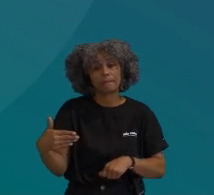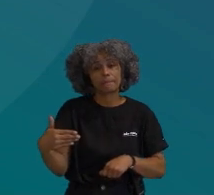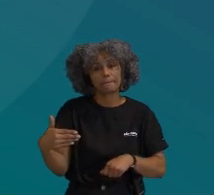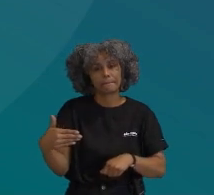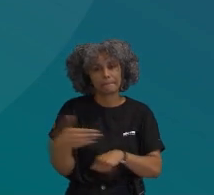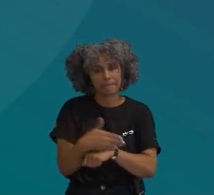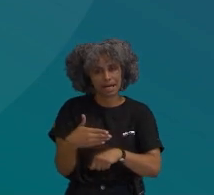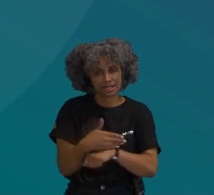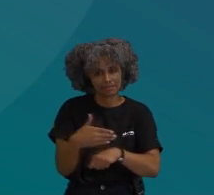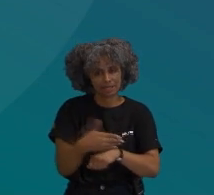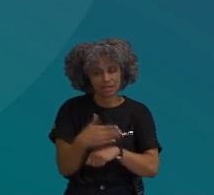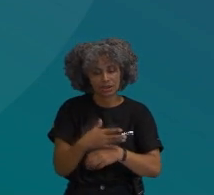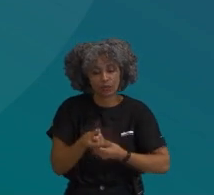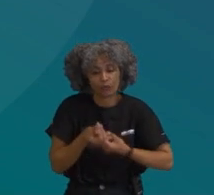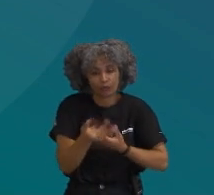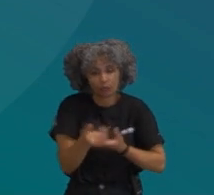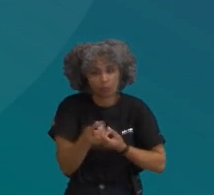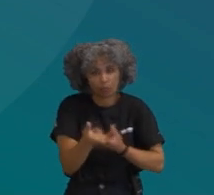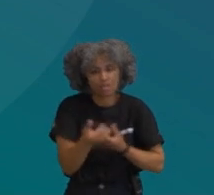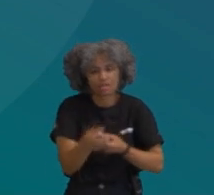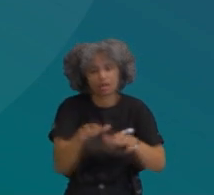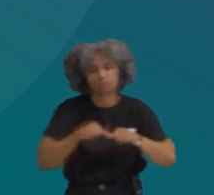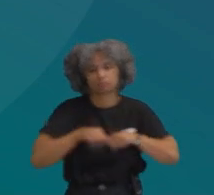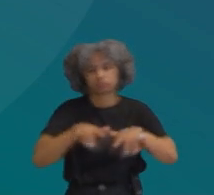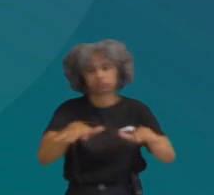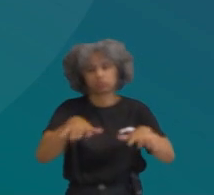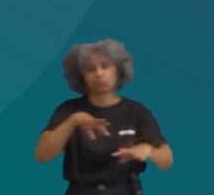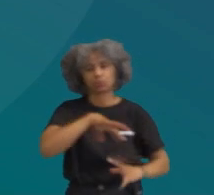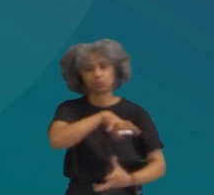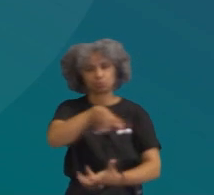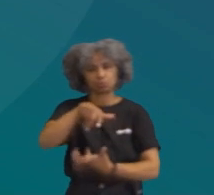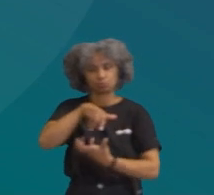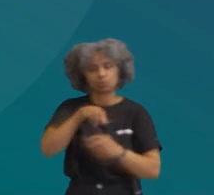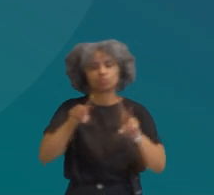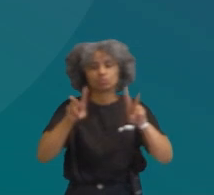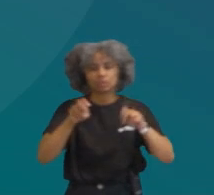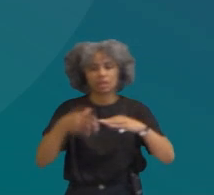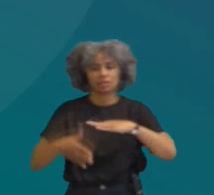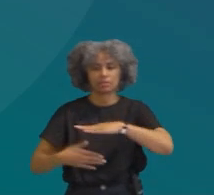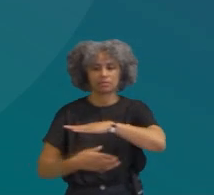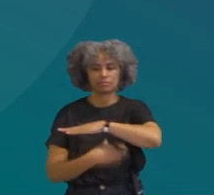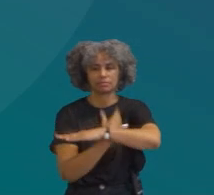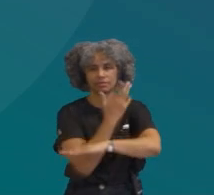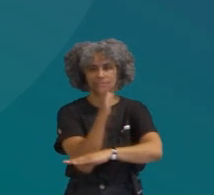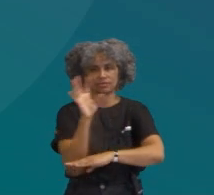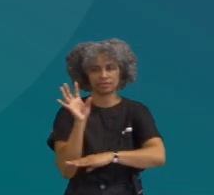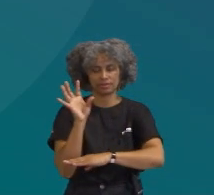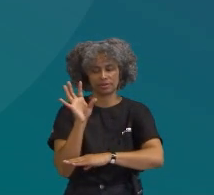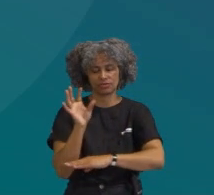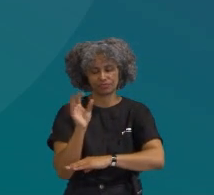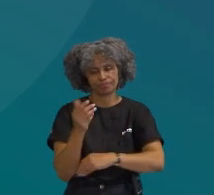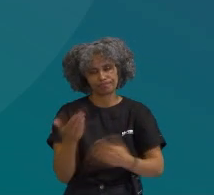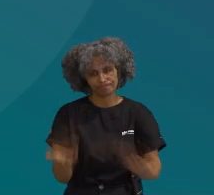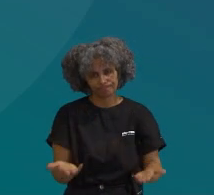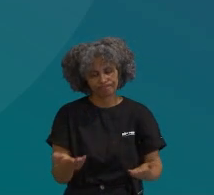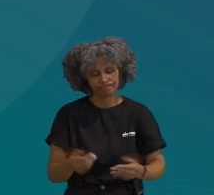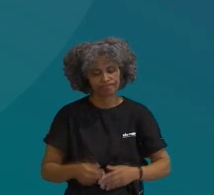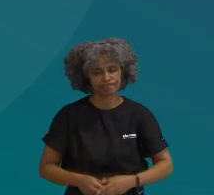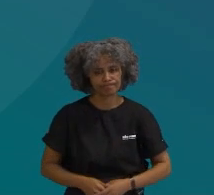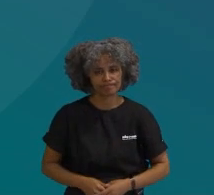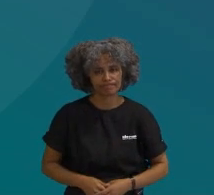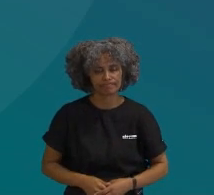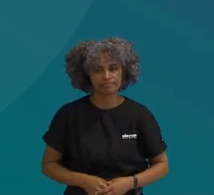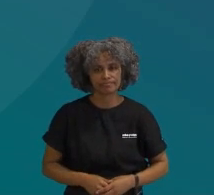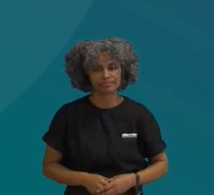shared with the entire world. Another strength is our active partnership with